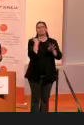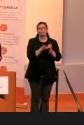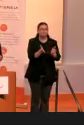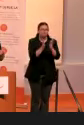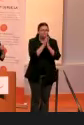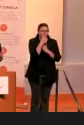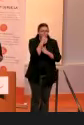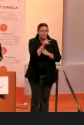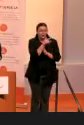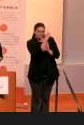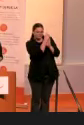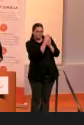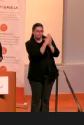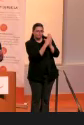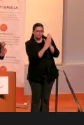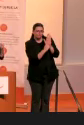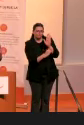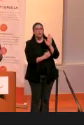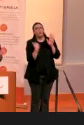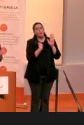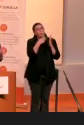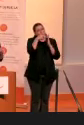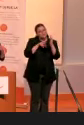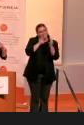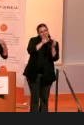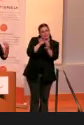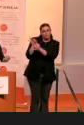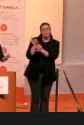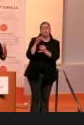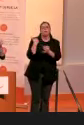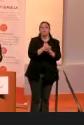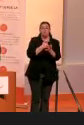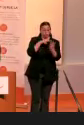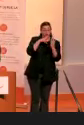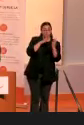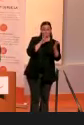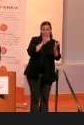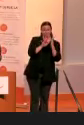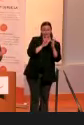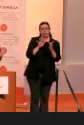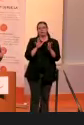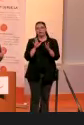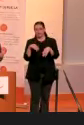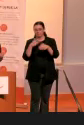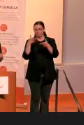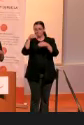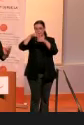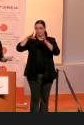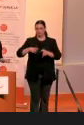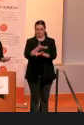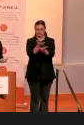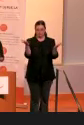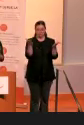out. We do read everyone. A lot of the programming we do both virtually and in person is by